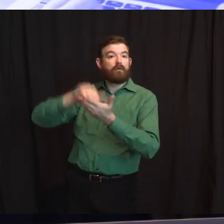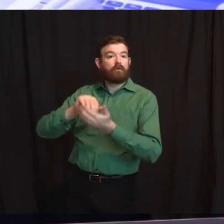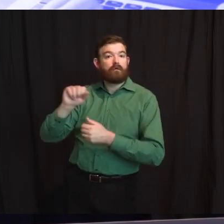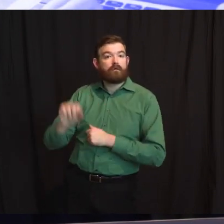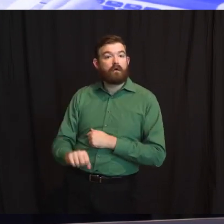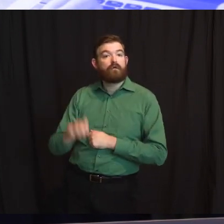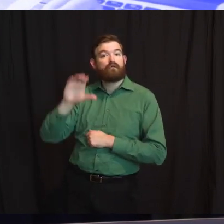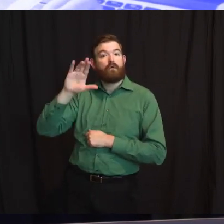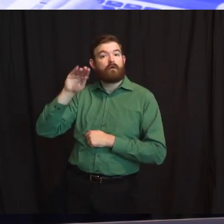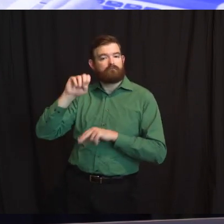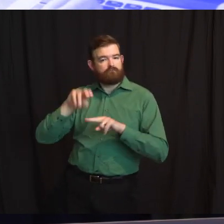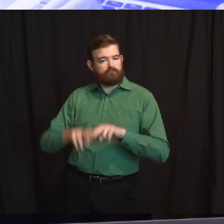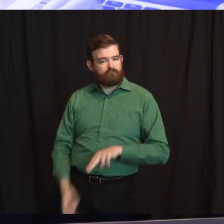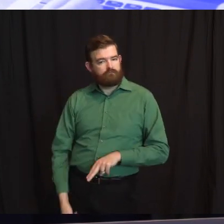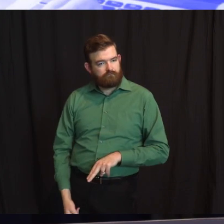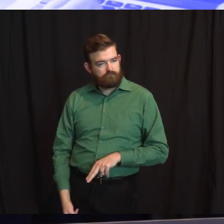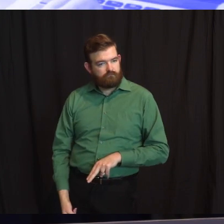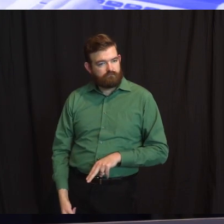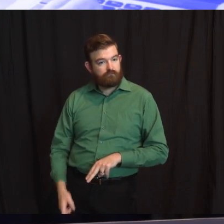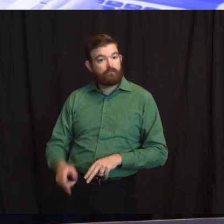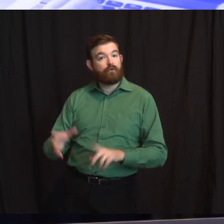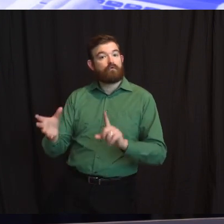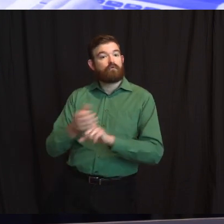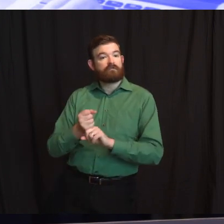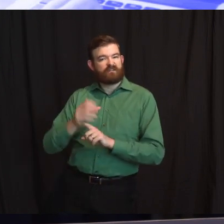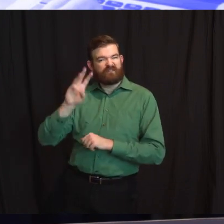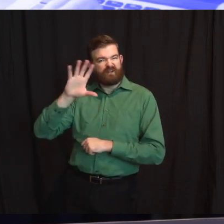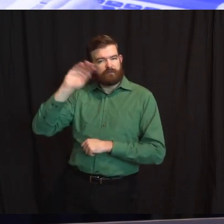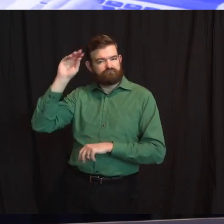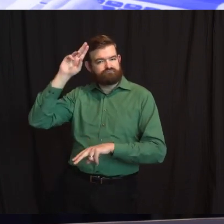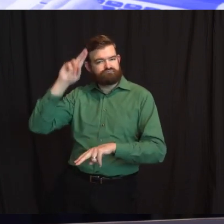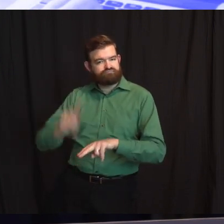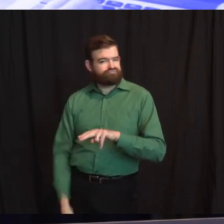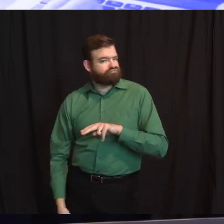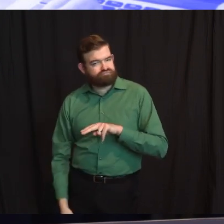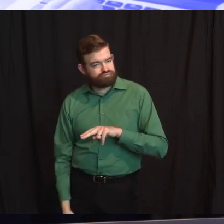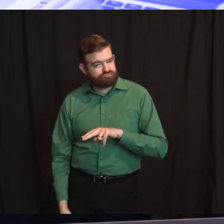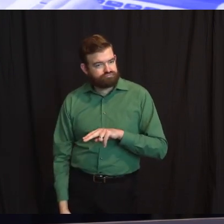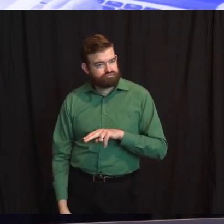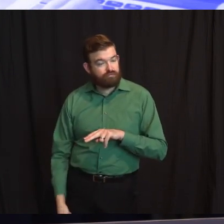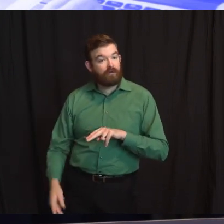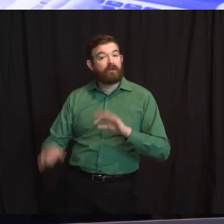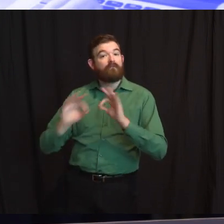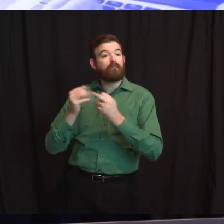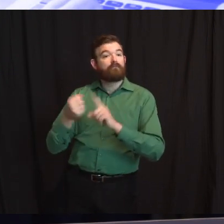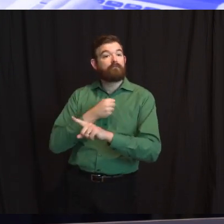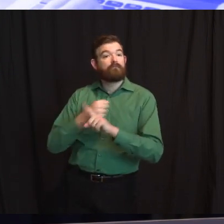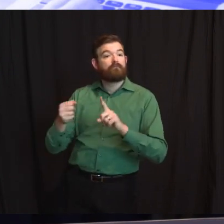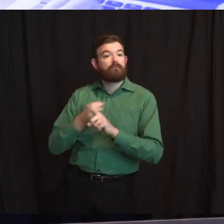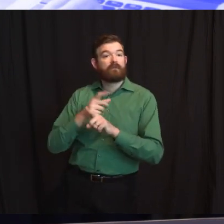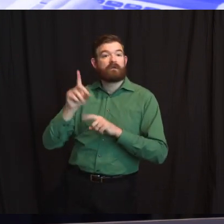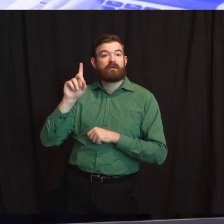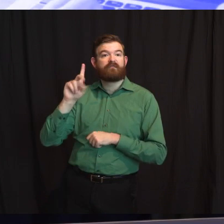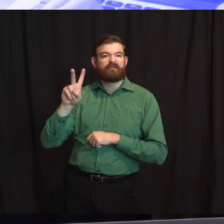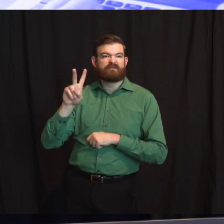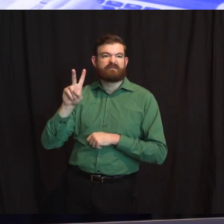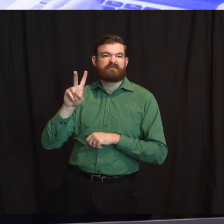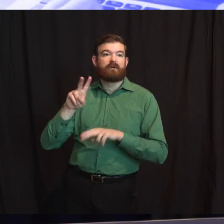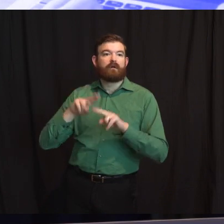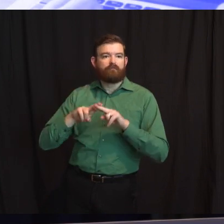are down 65%. Domestic violence is down 16%. But as I